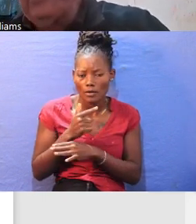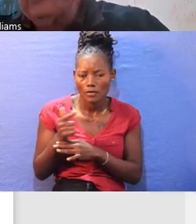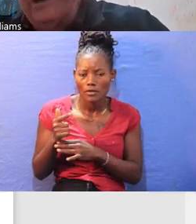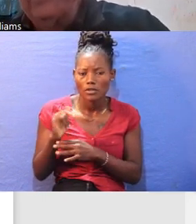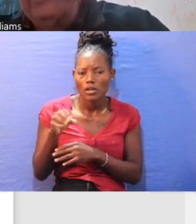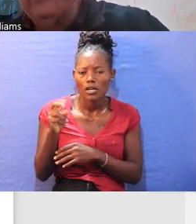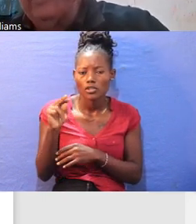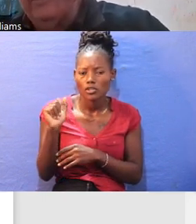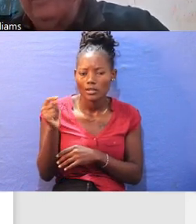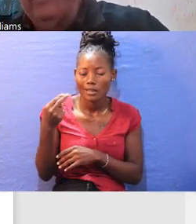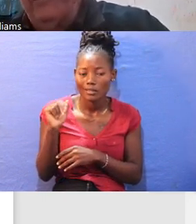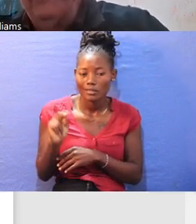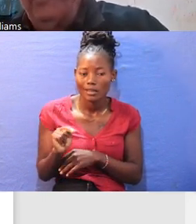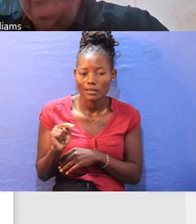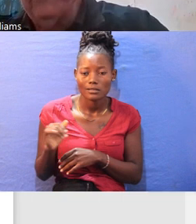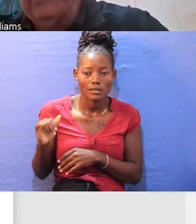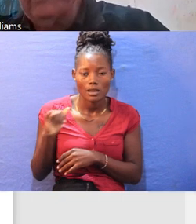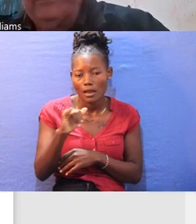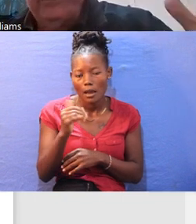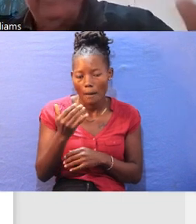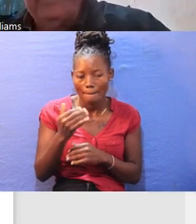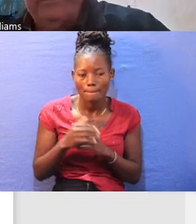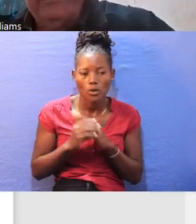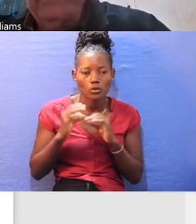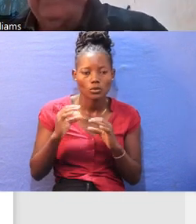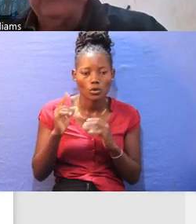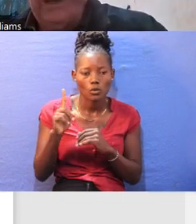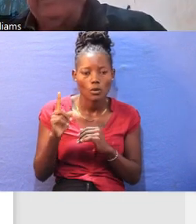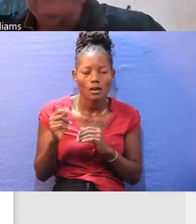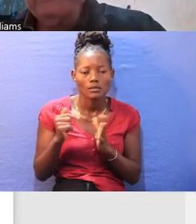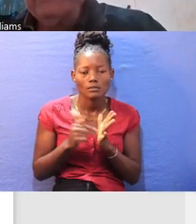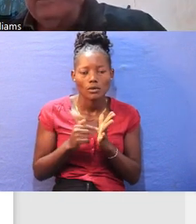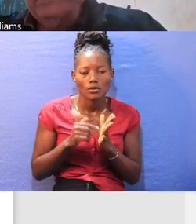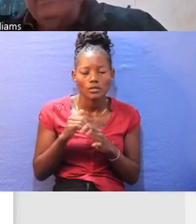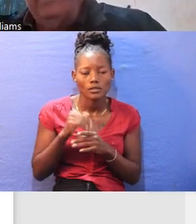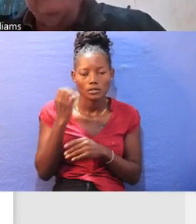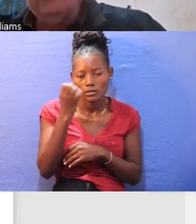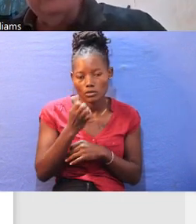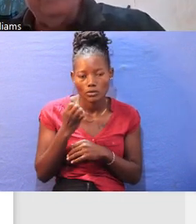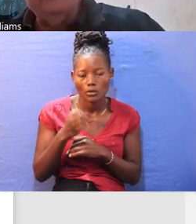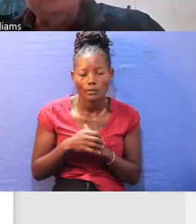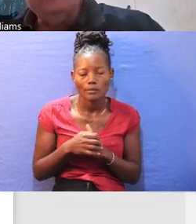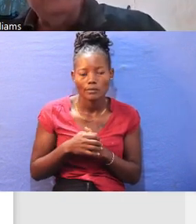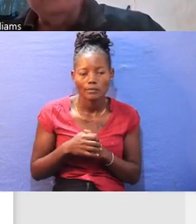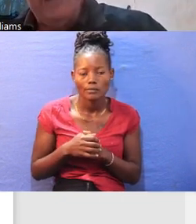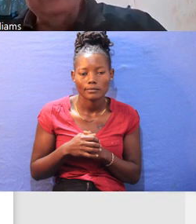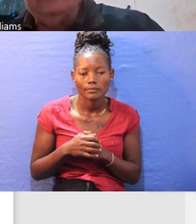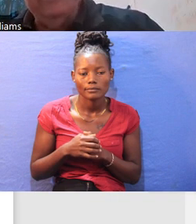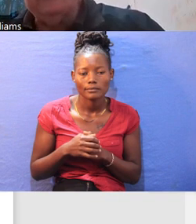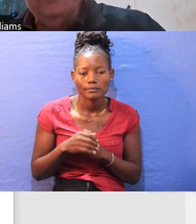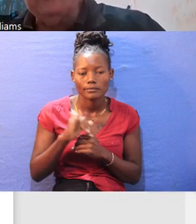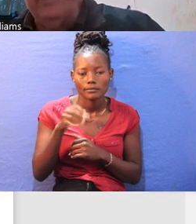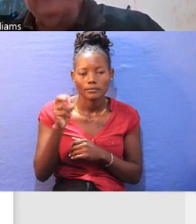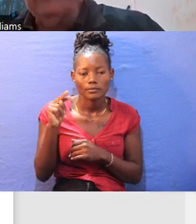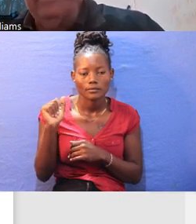was coaching Jonathan's at one point over in Europe, in Scotland. Jonathan Edwards was the first athlete